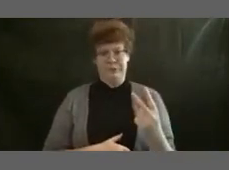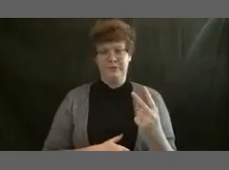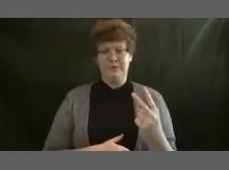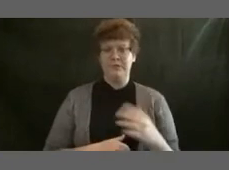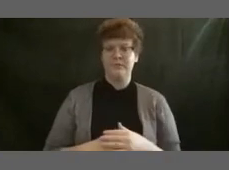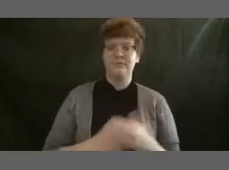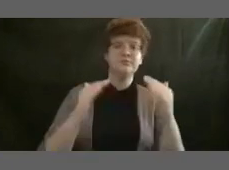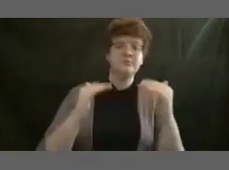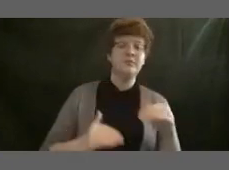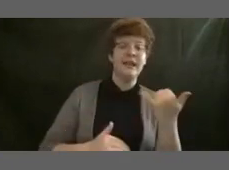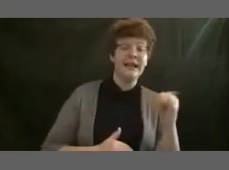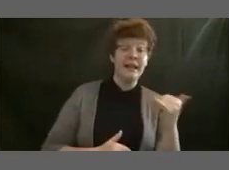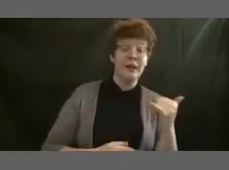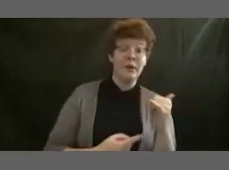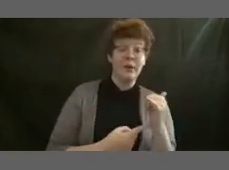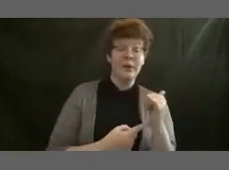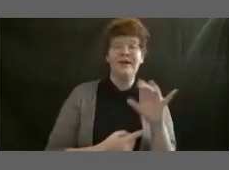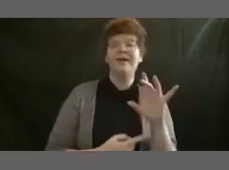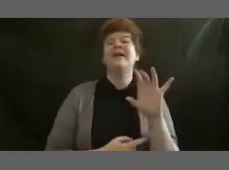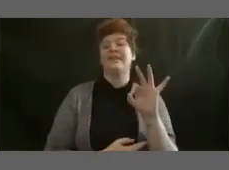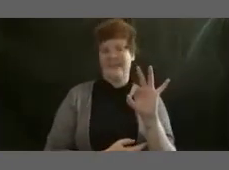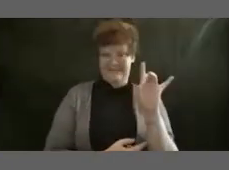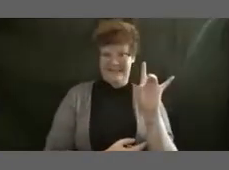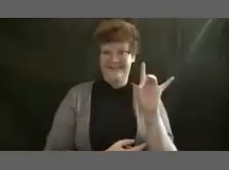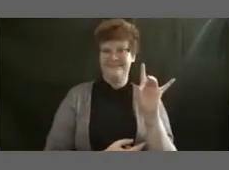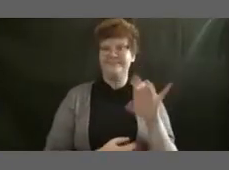yellow, we want it to be 98%.